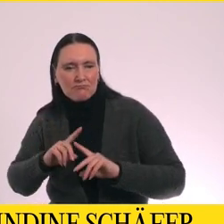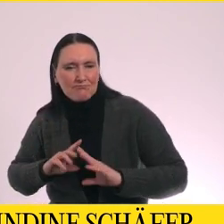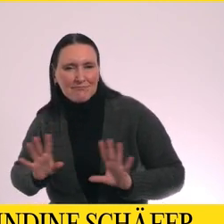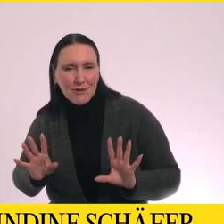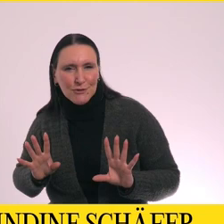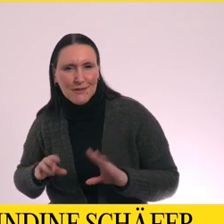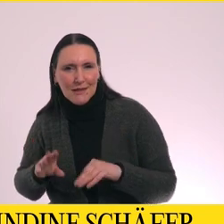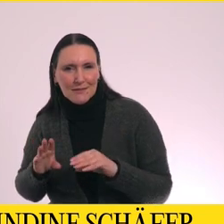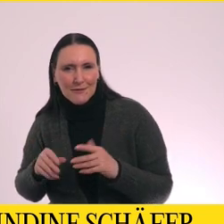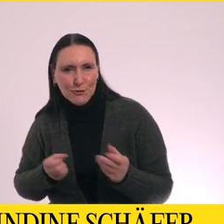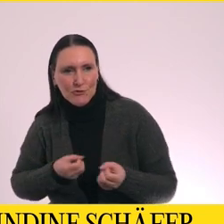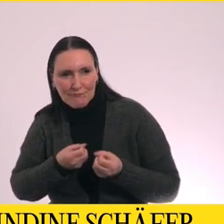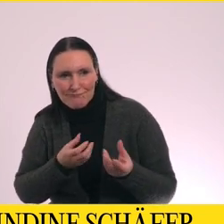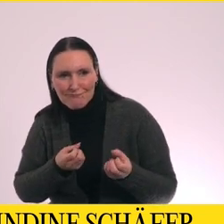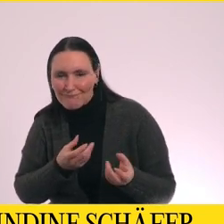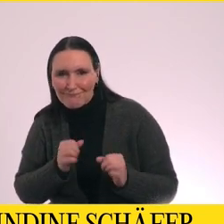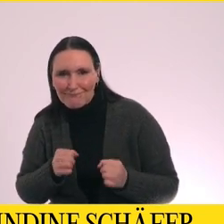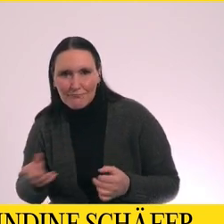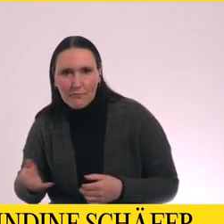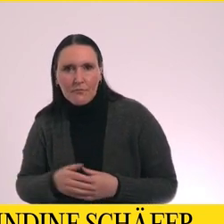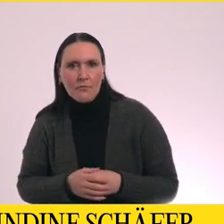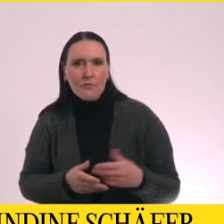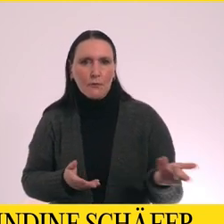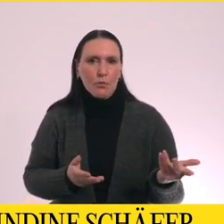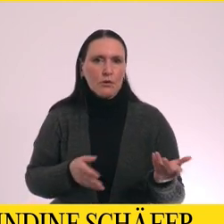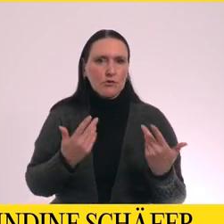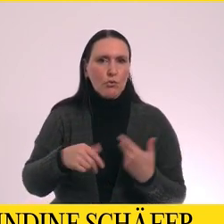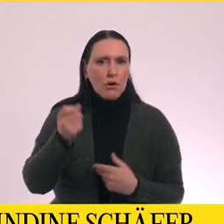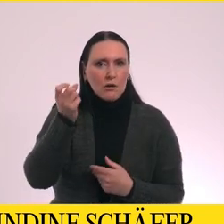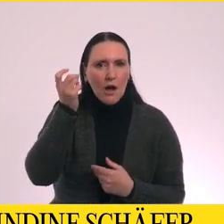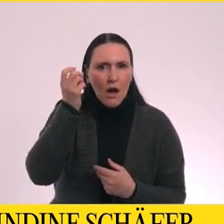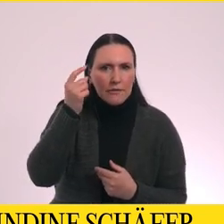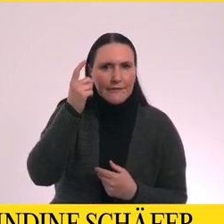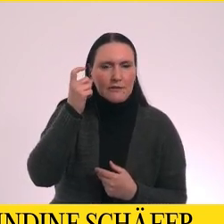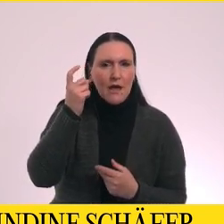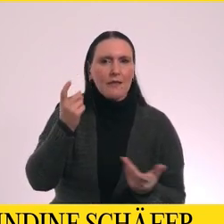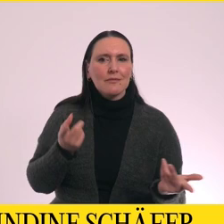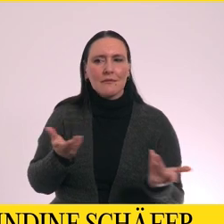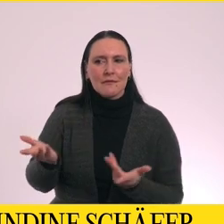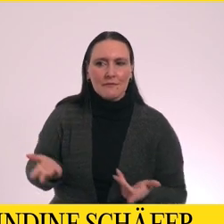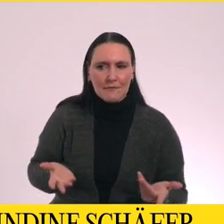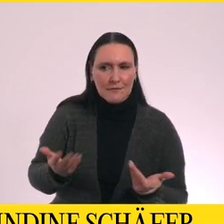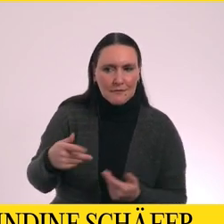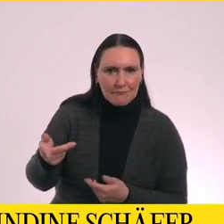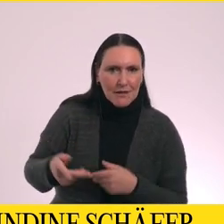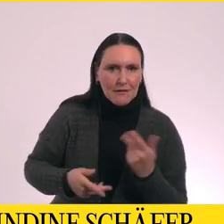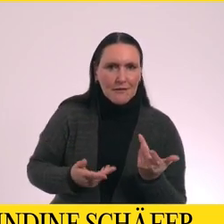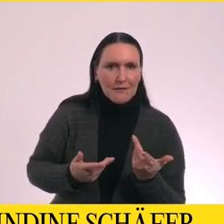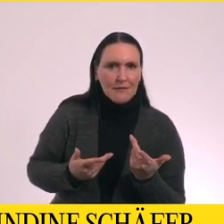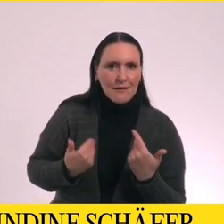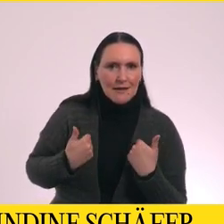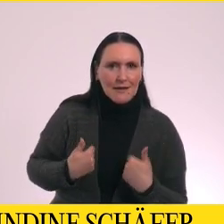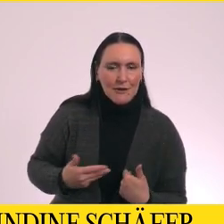you know, a sort of civic understanding of what it is to be human and to be